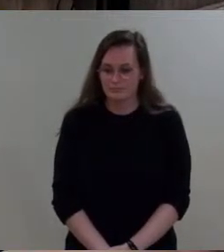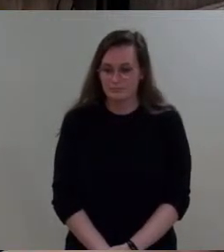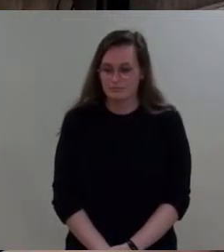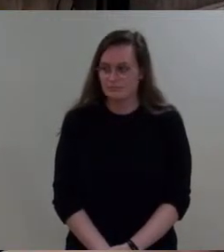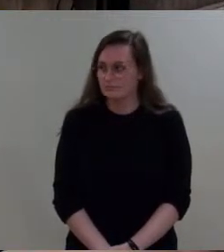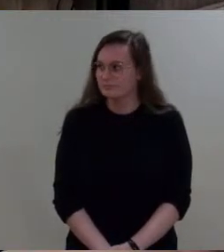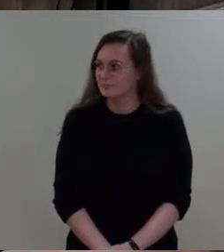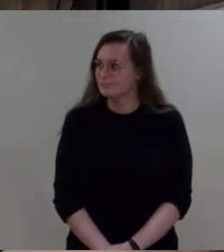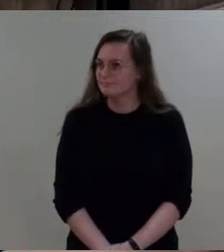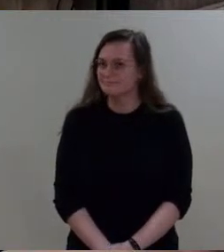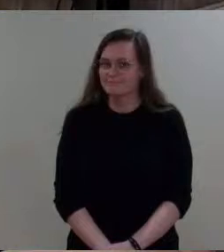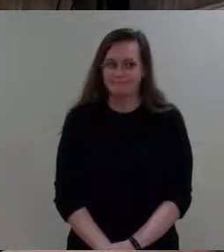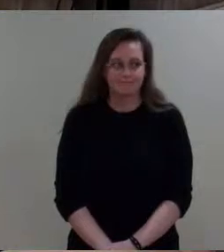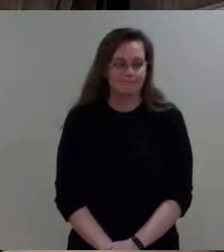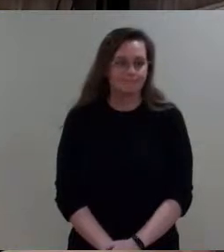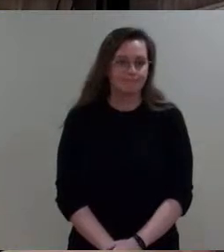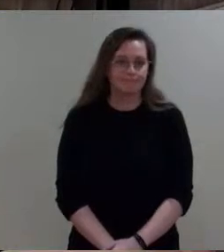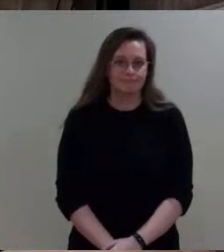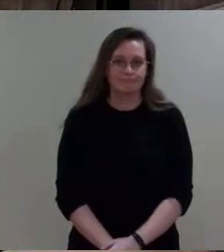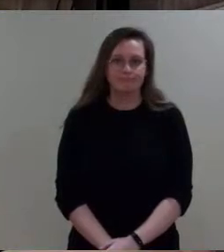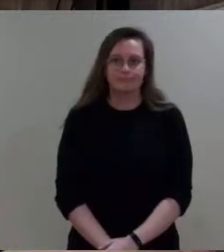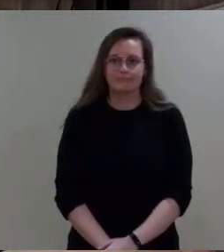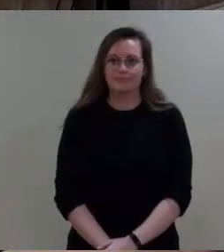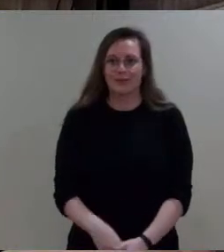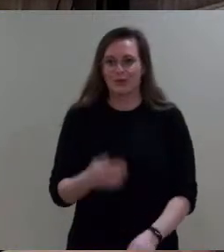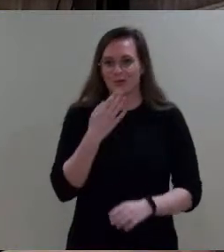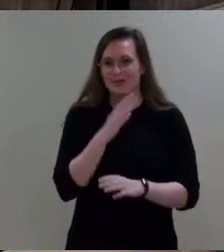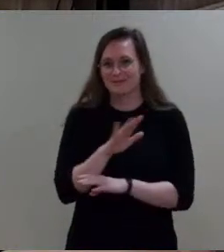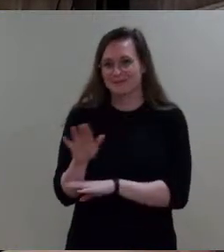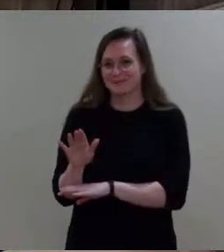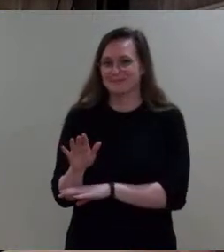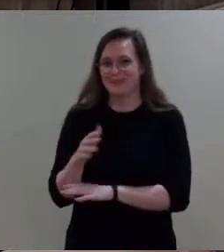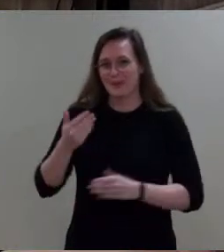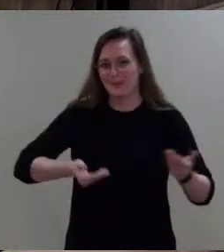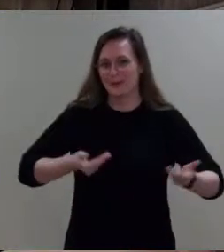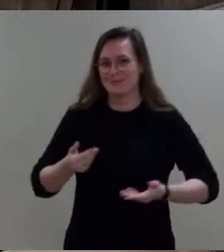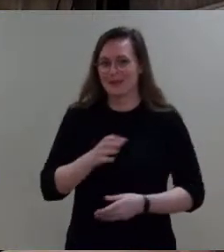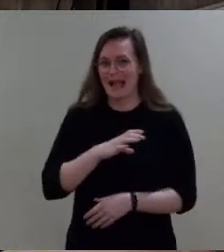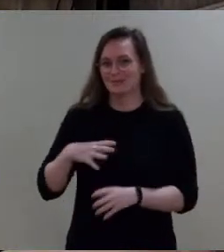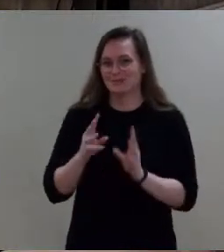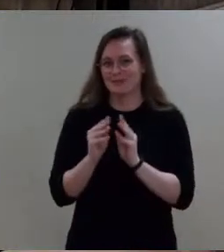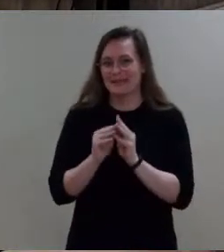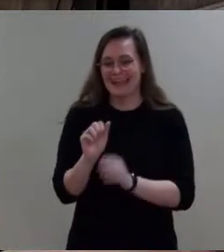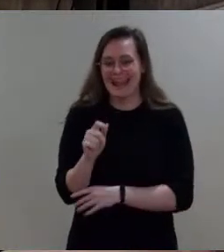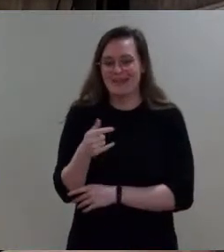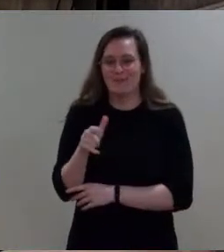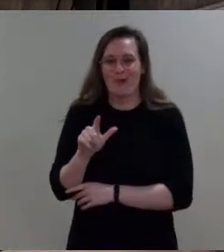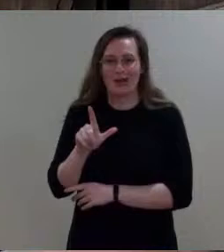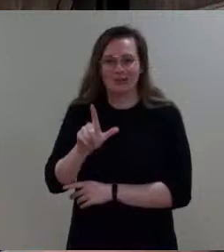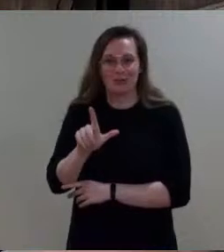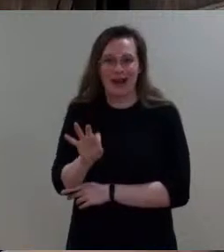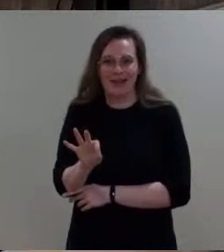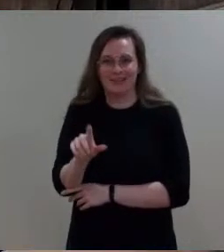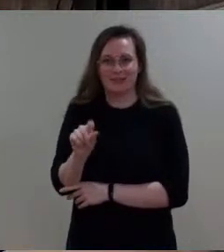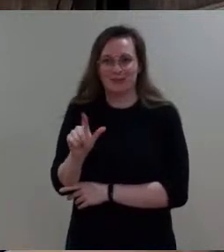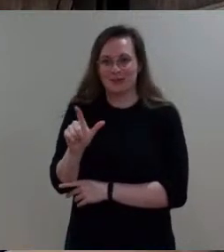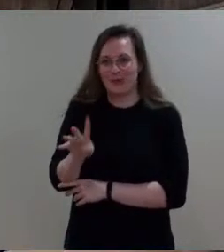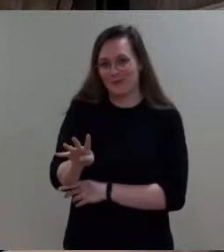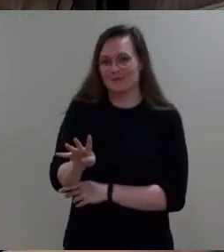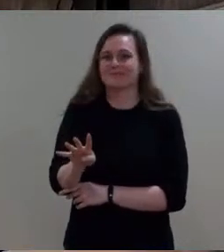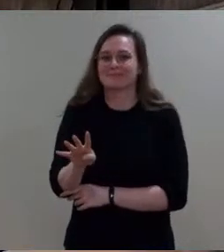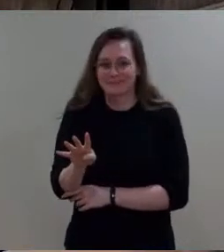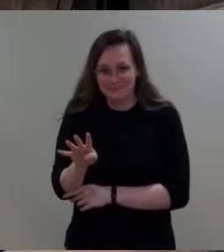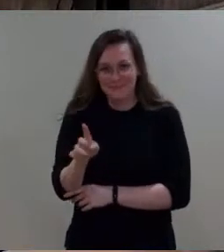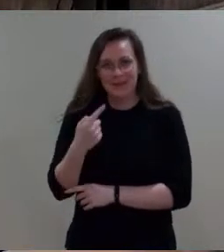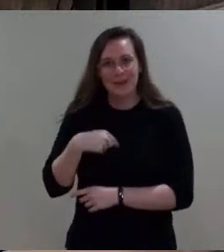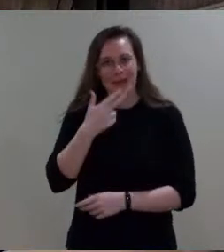Is that okay? Okay. Good evening, and welcome to the council meeting of April 29th, 2024. We are